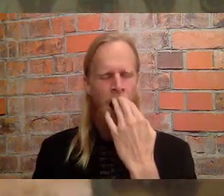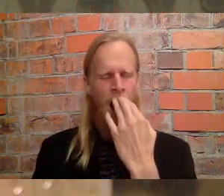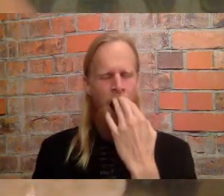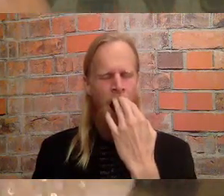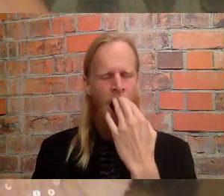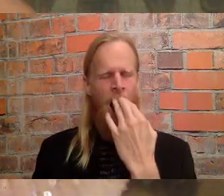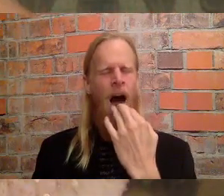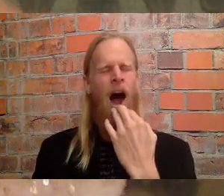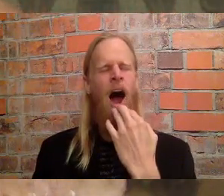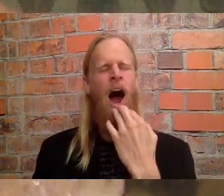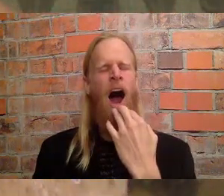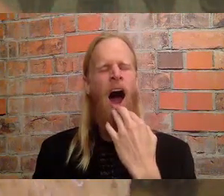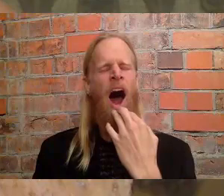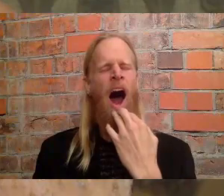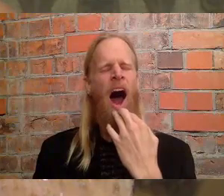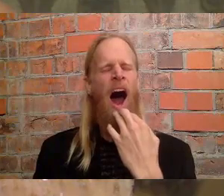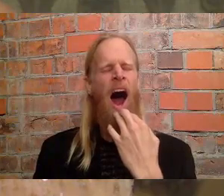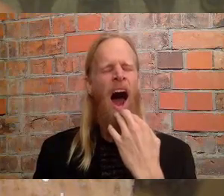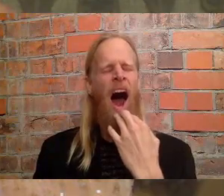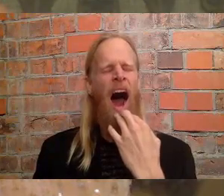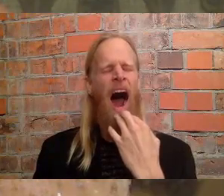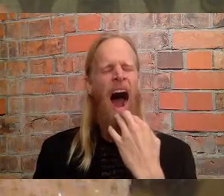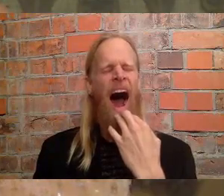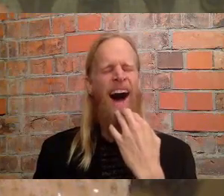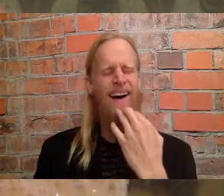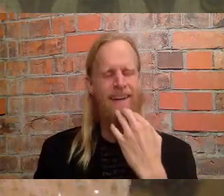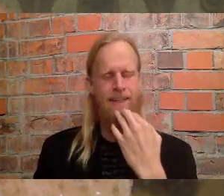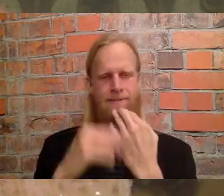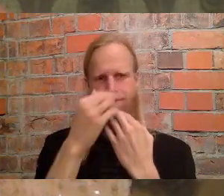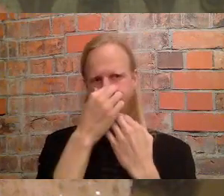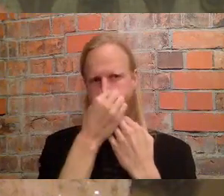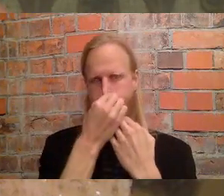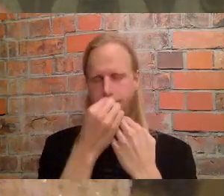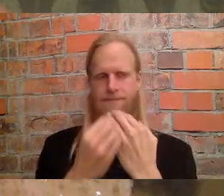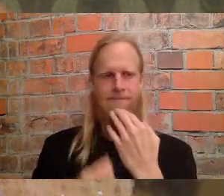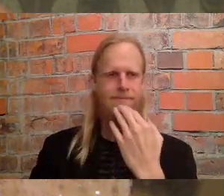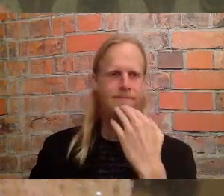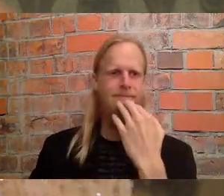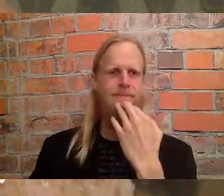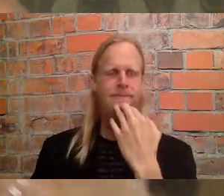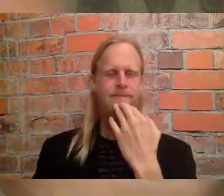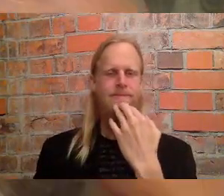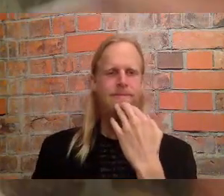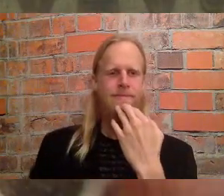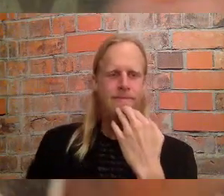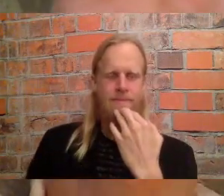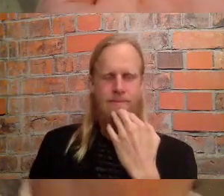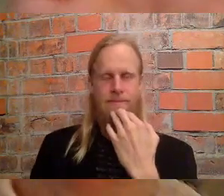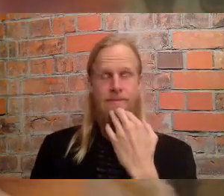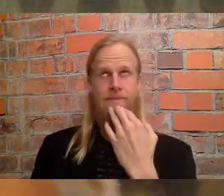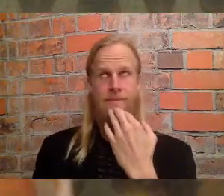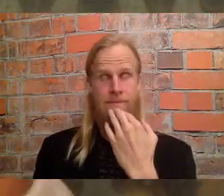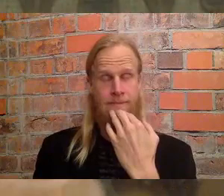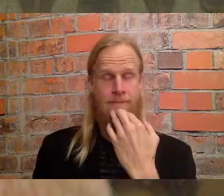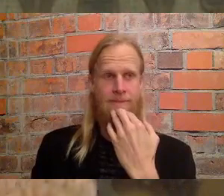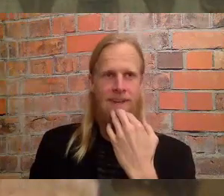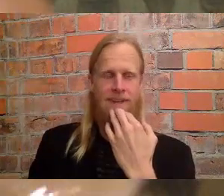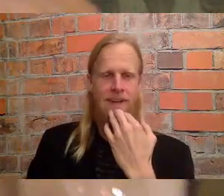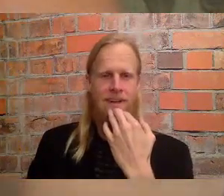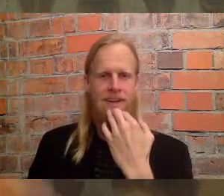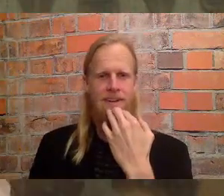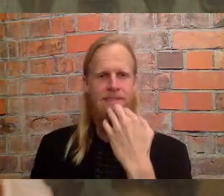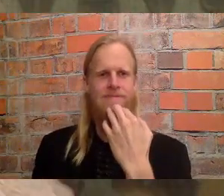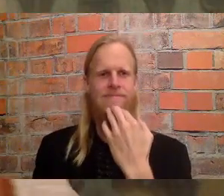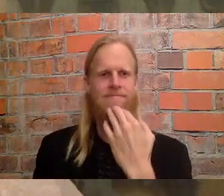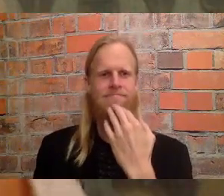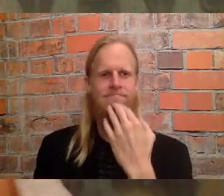Tapping under the lips. So we're just going to pre-process our deepest, darkest, greatest fear right off the bat. Let's go. Tap the